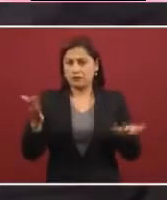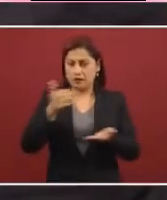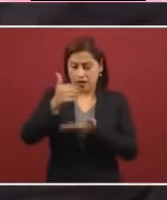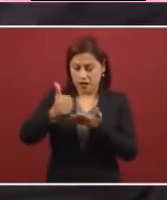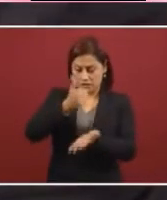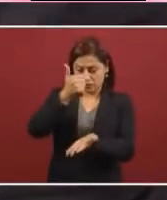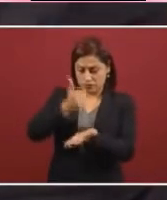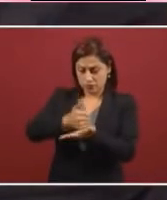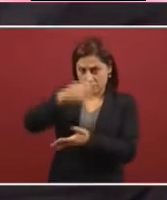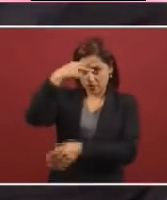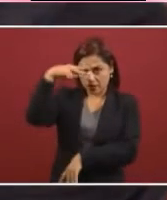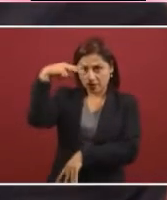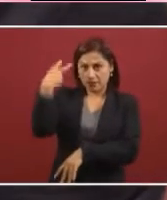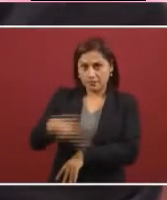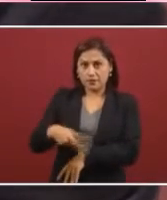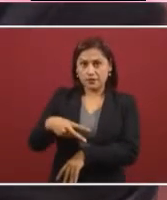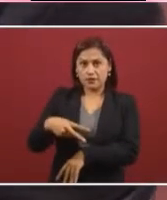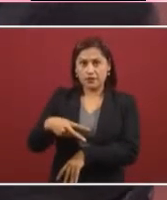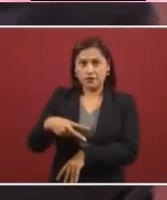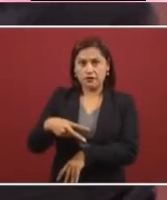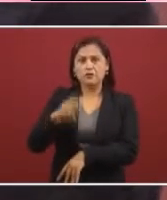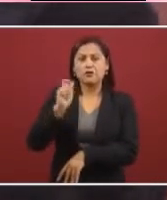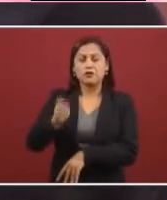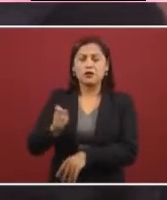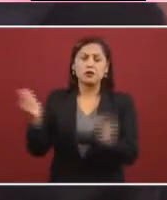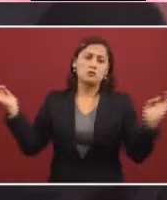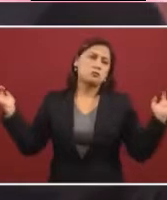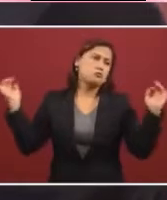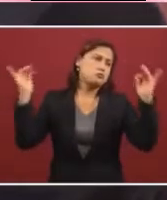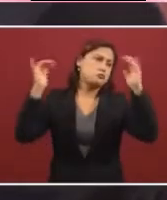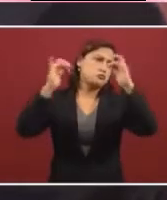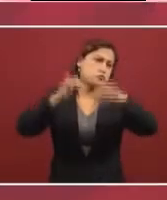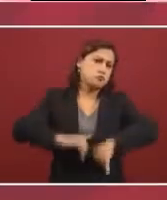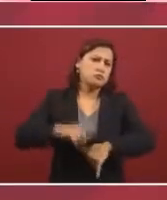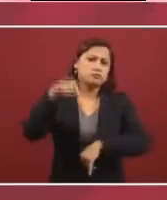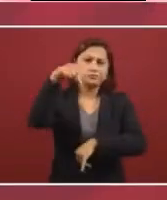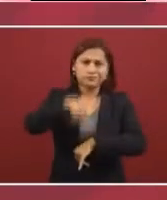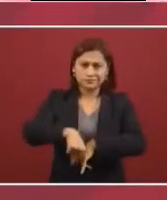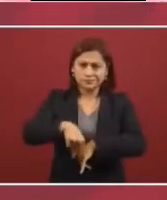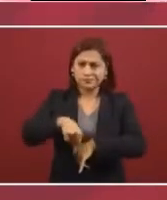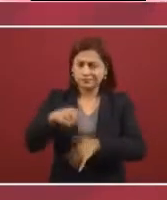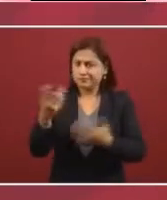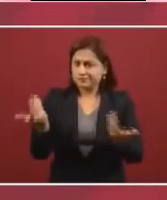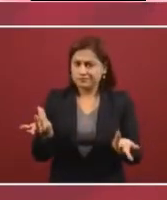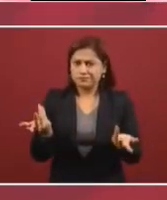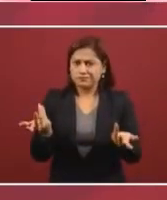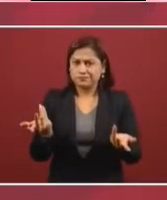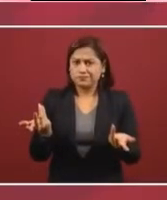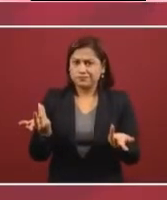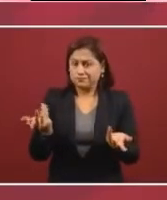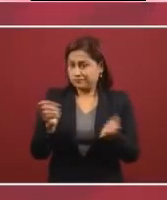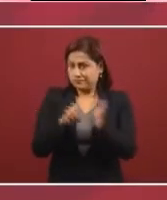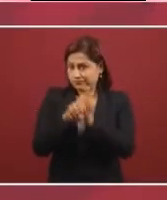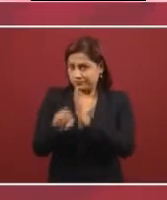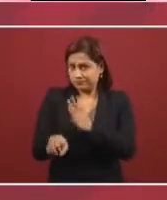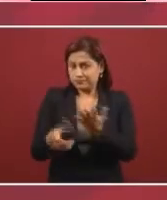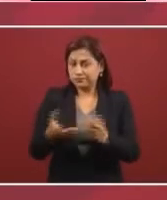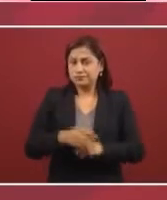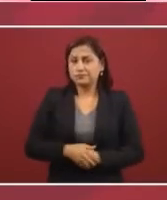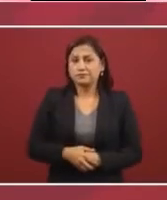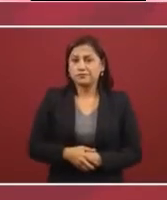Those of us that live in this city, this is the city of people finding each other, for